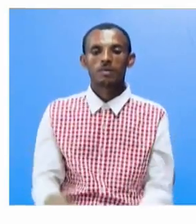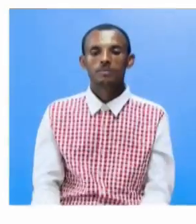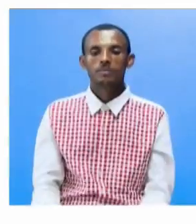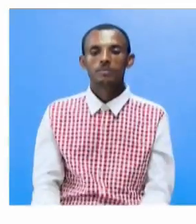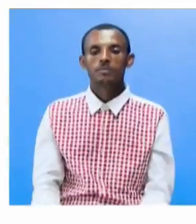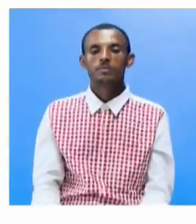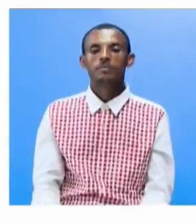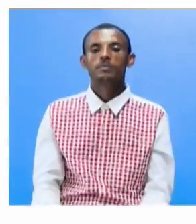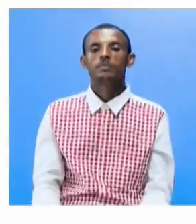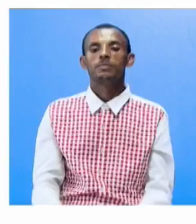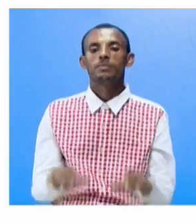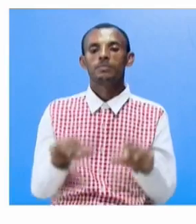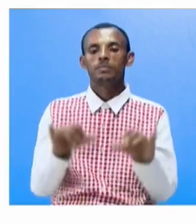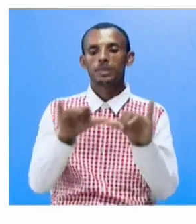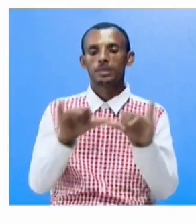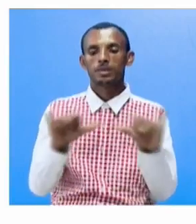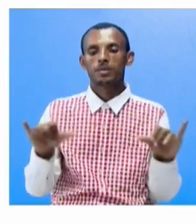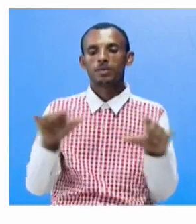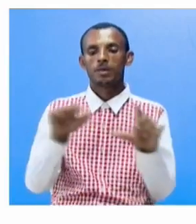angle